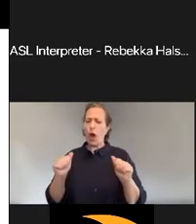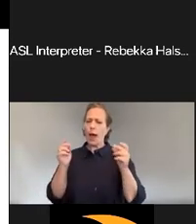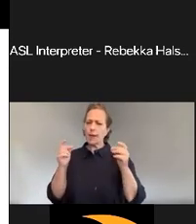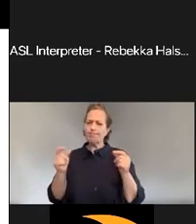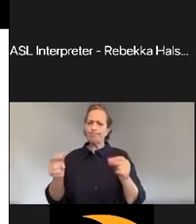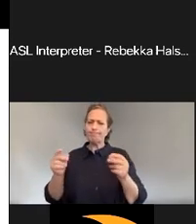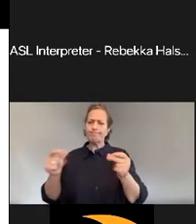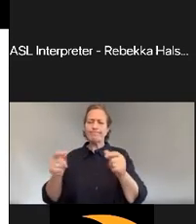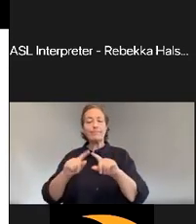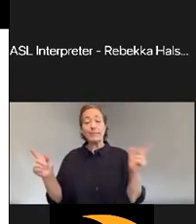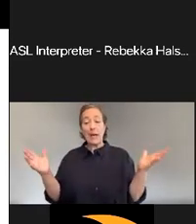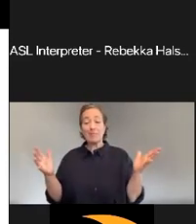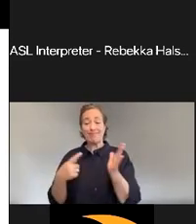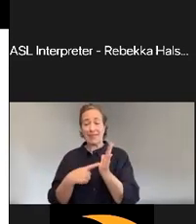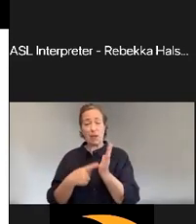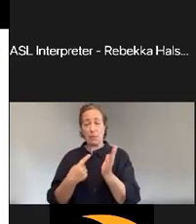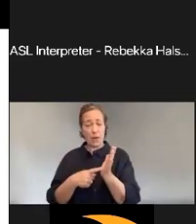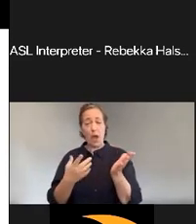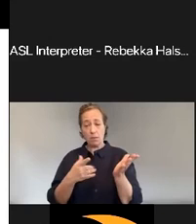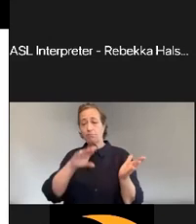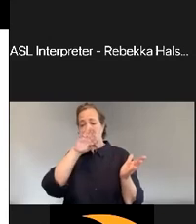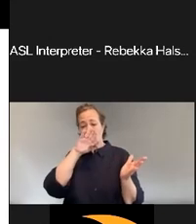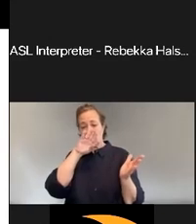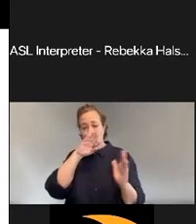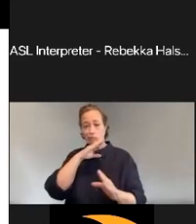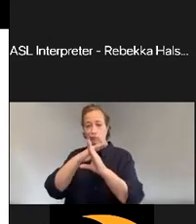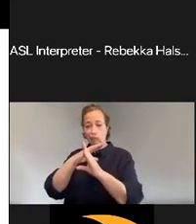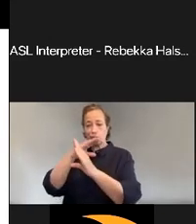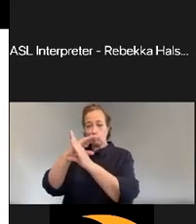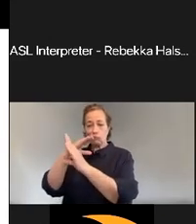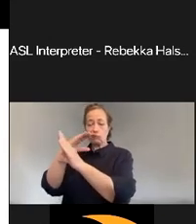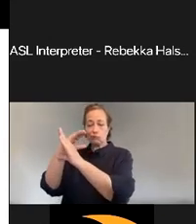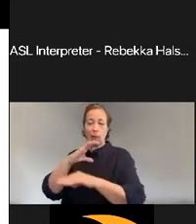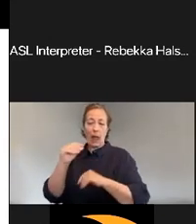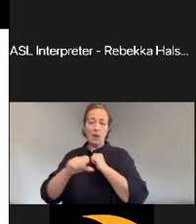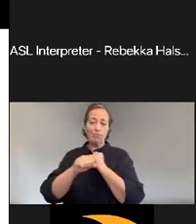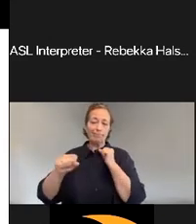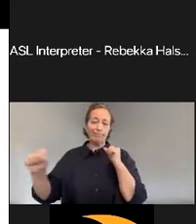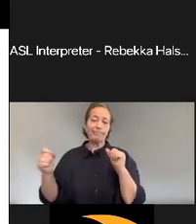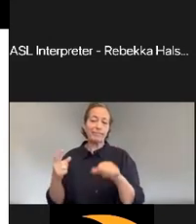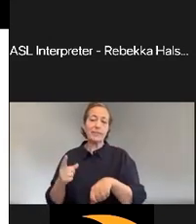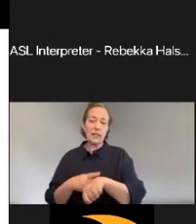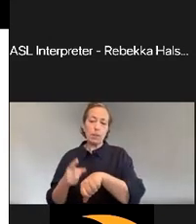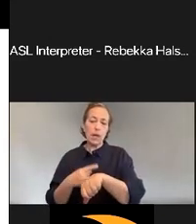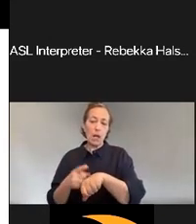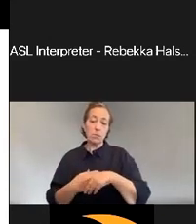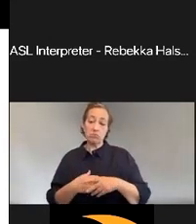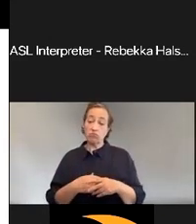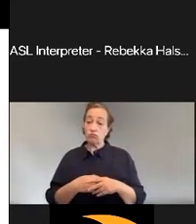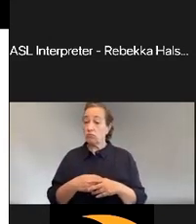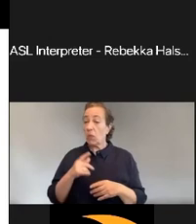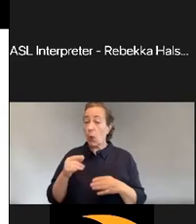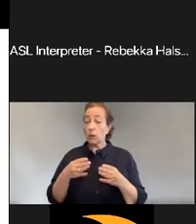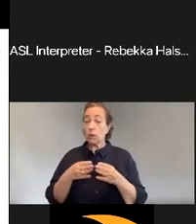but sometimes they take longer than a complainant might otherwise expect. So those are just some general